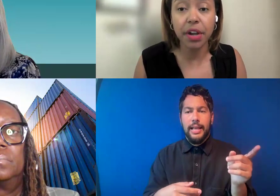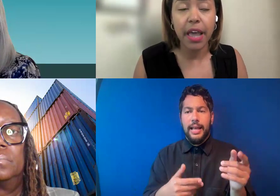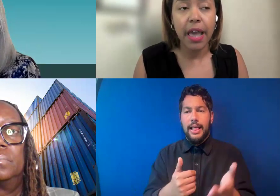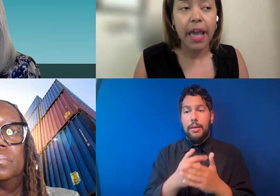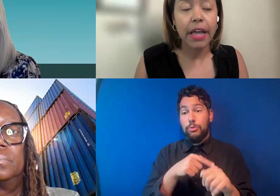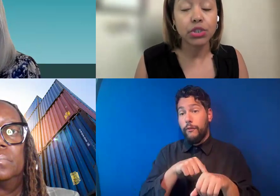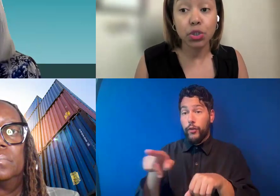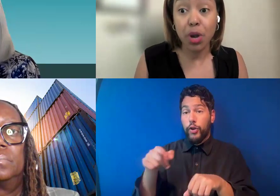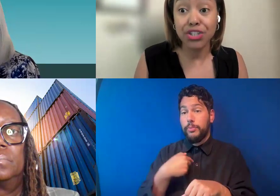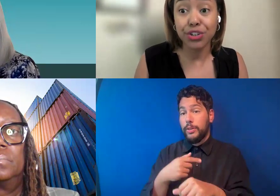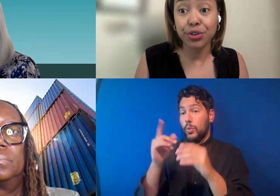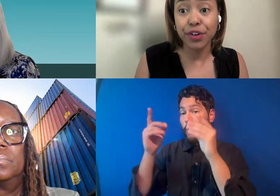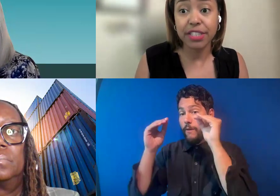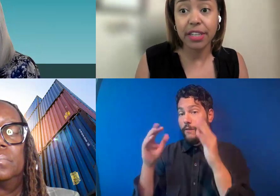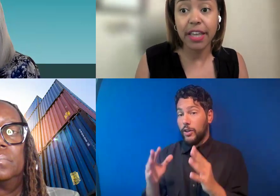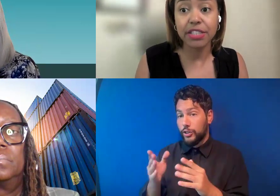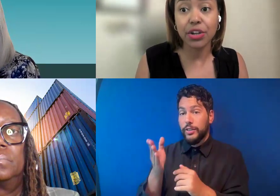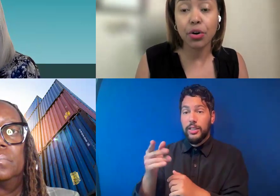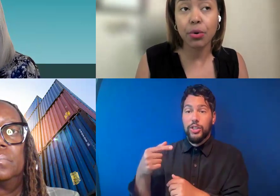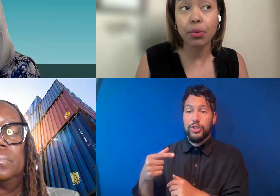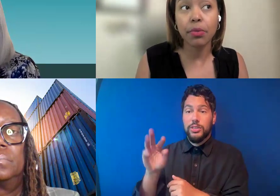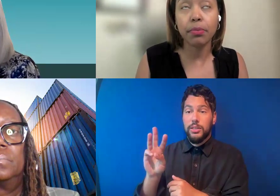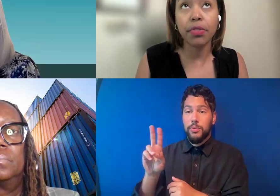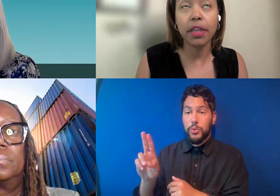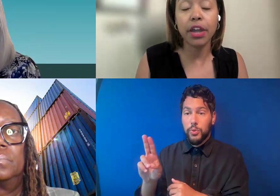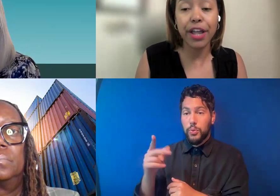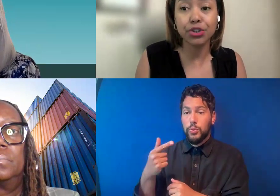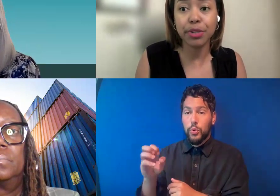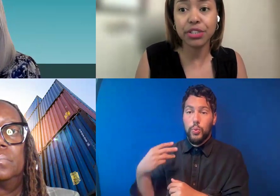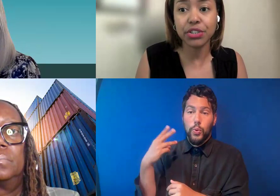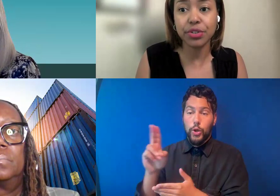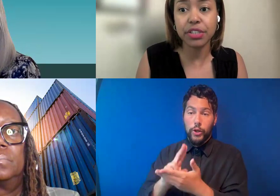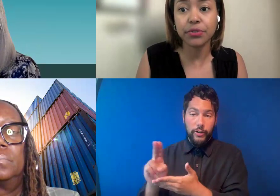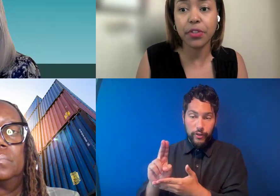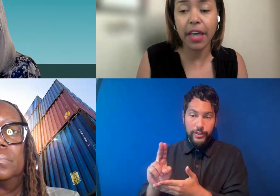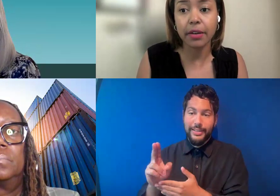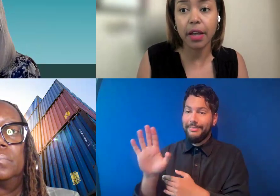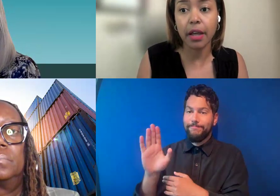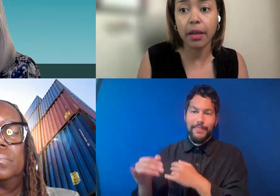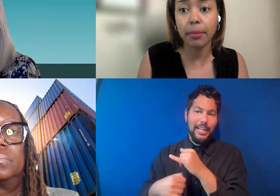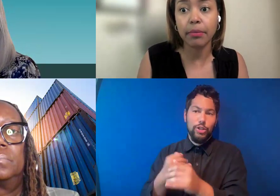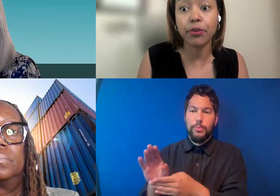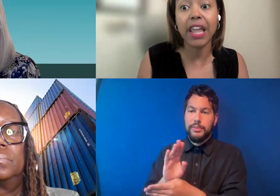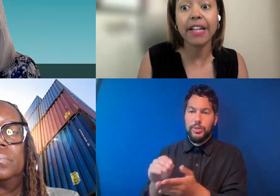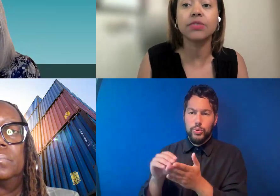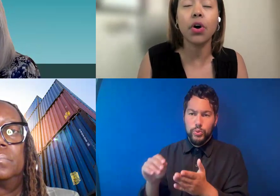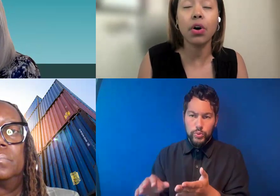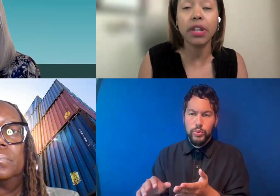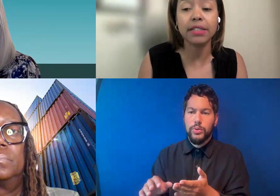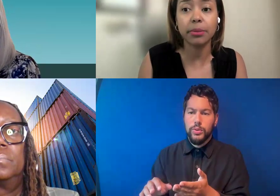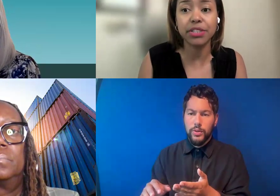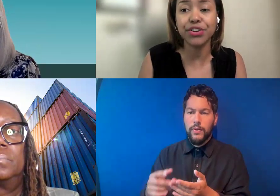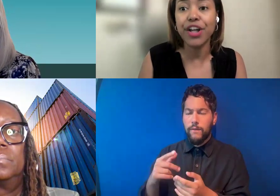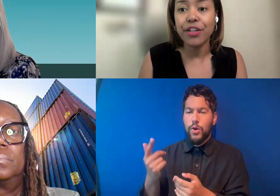with a professor at George Washington University, and so the international business students for that for